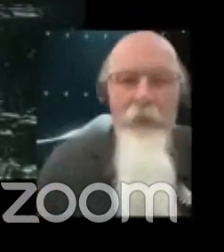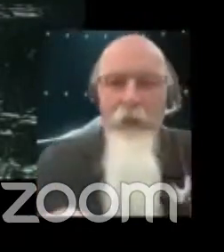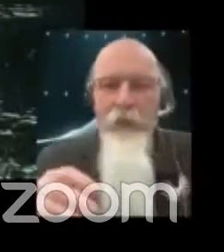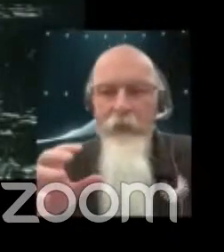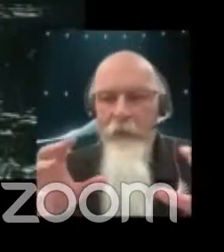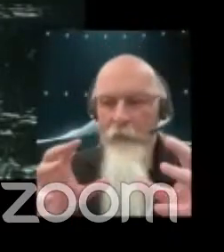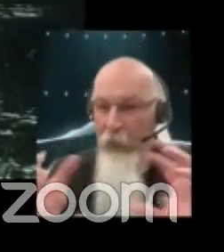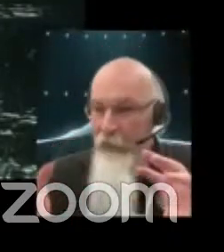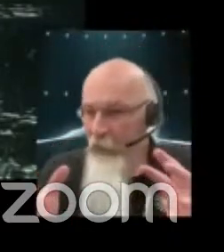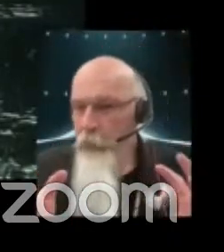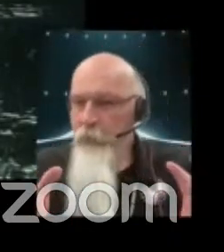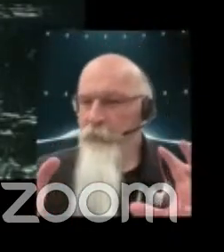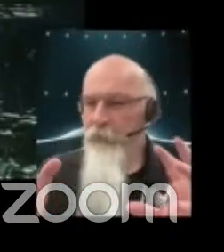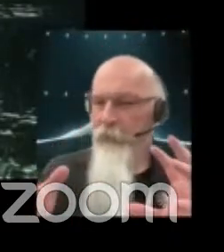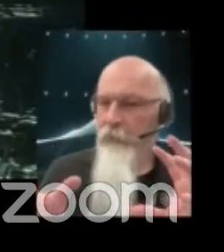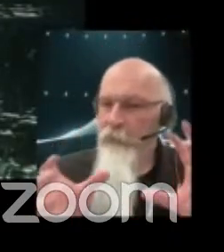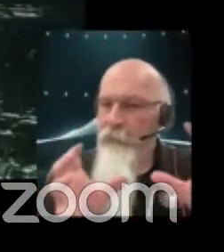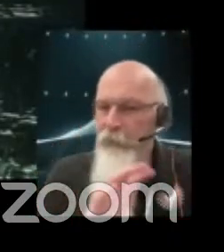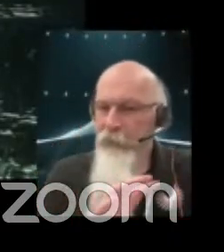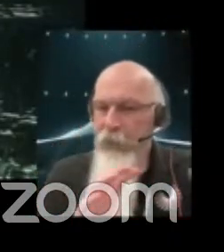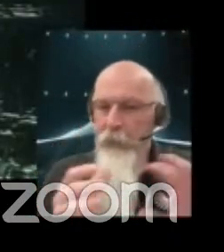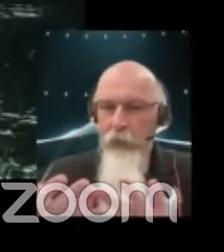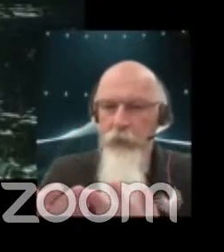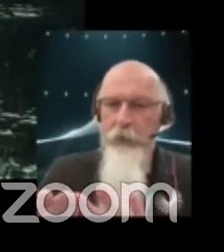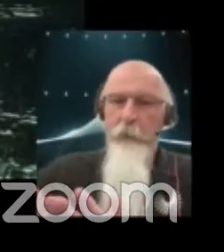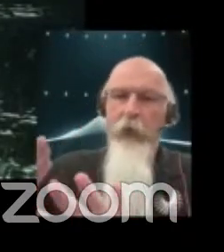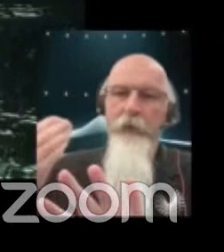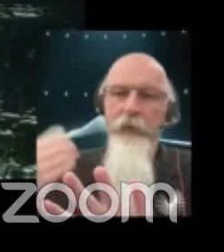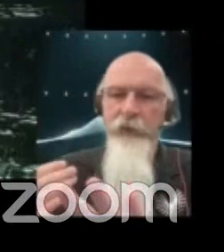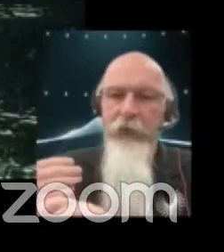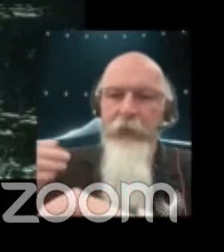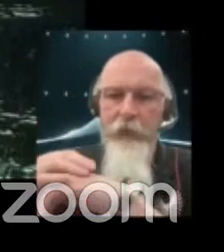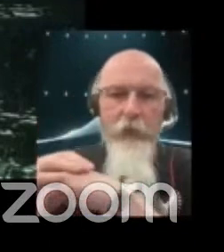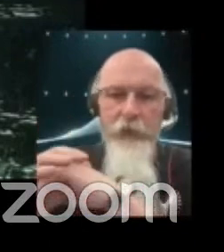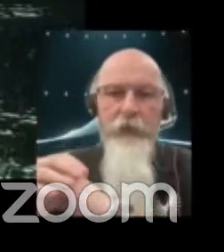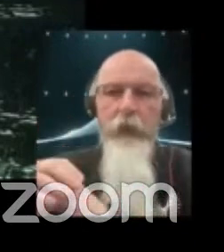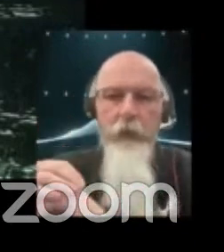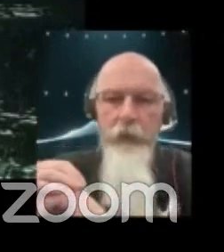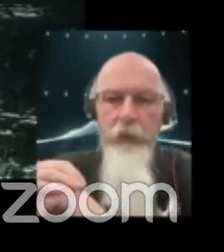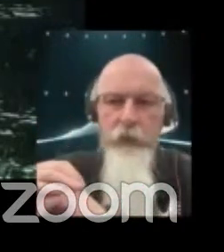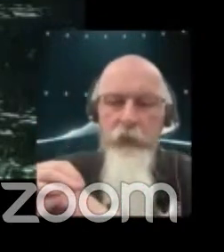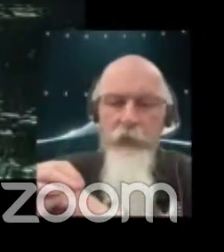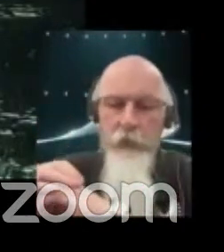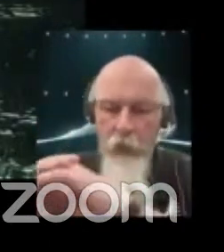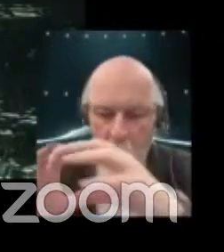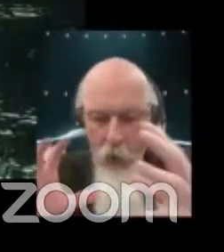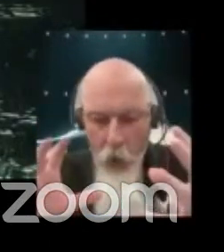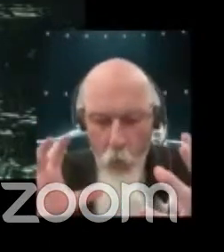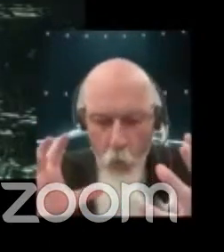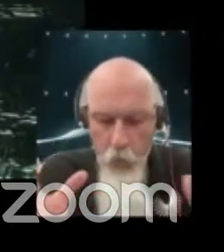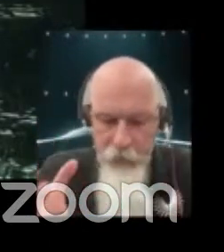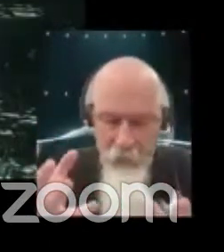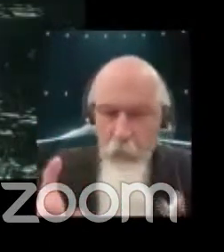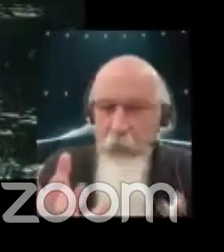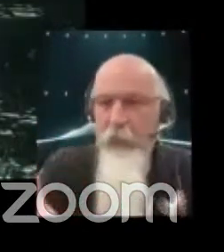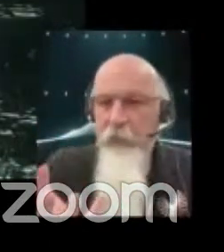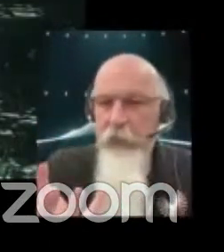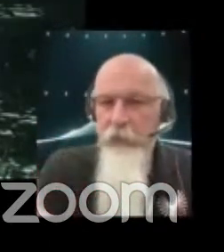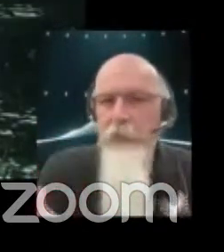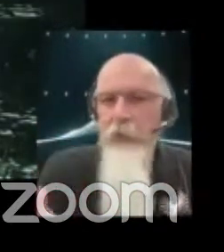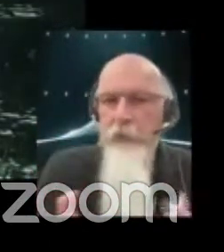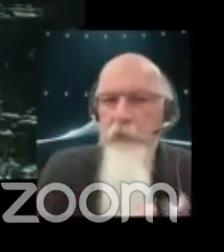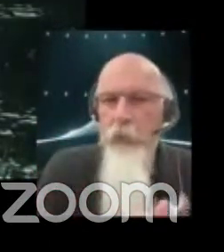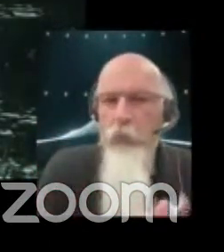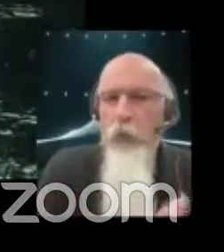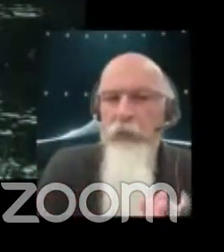something in back to the humans back to technology behind the scenes of those intelligent systems what have